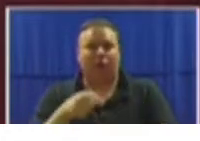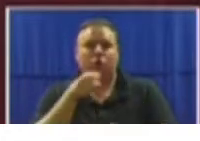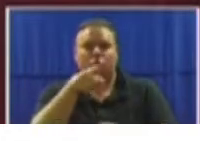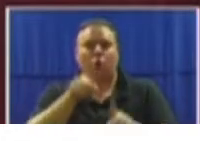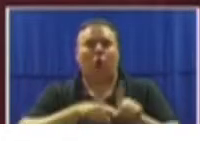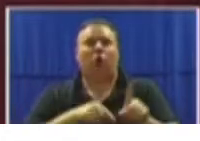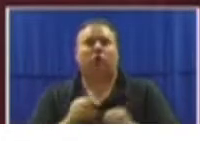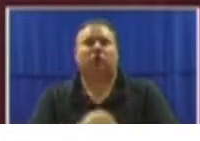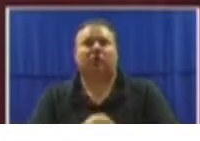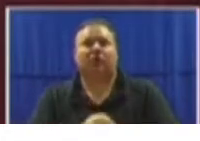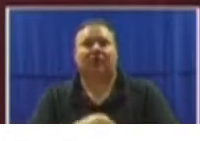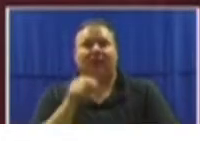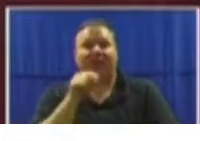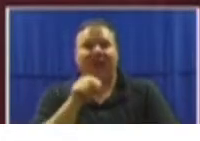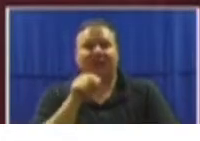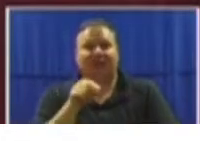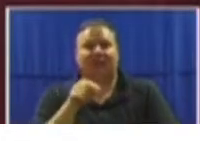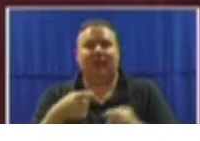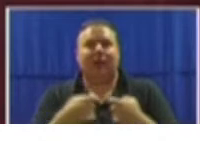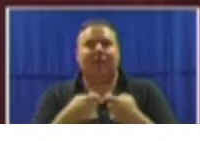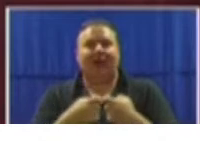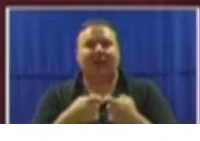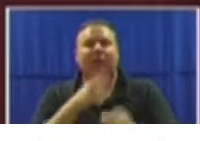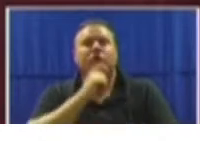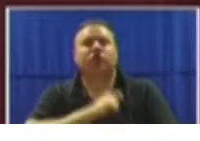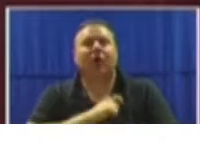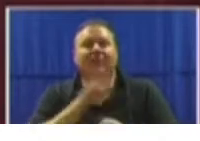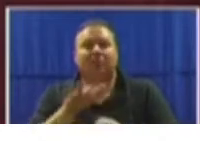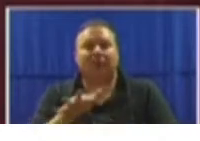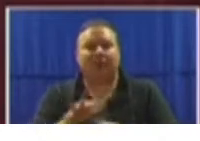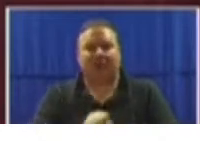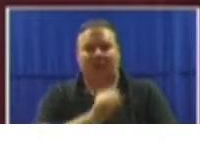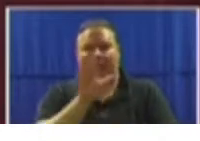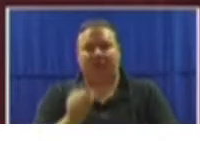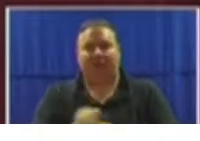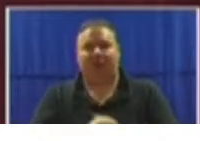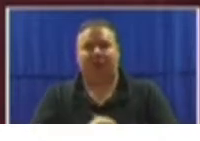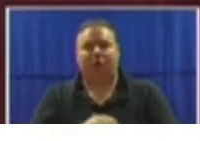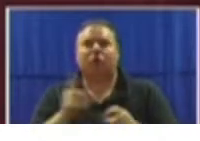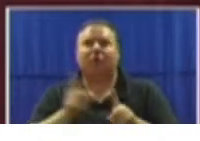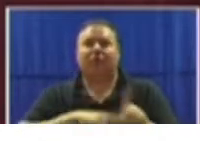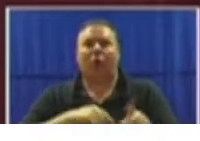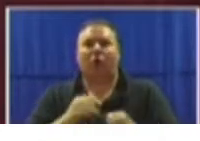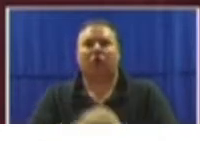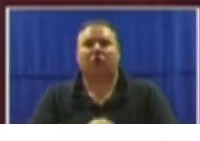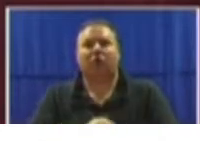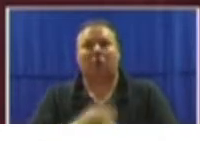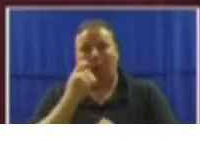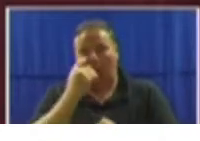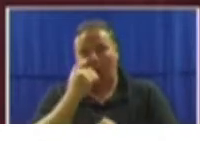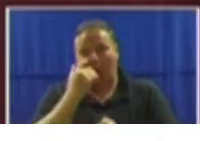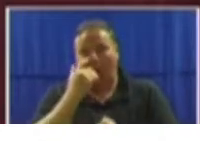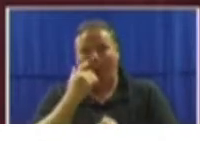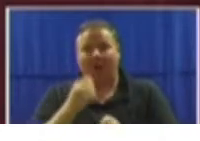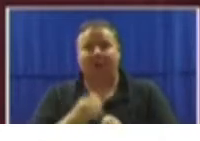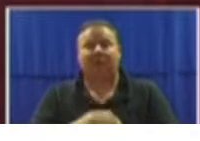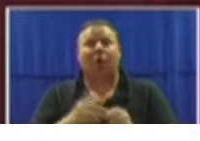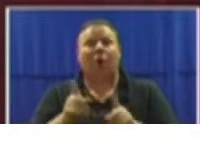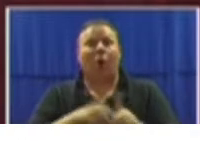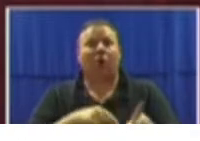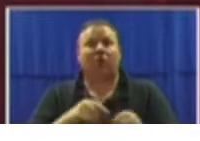And that battle was the battle for the trust of the people of South Africa. You've lost that battle. You've lost that